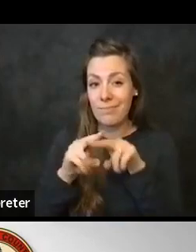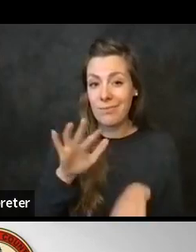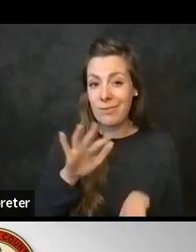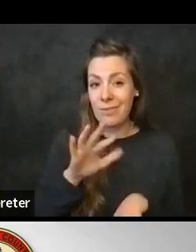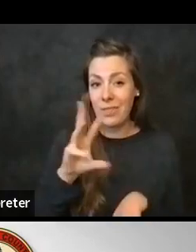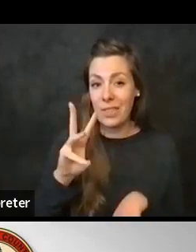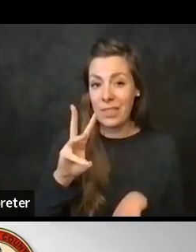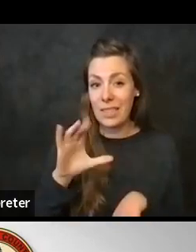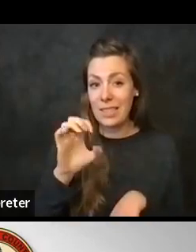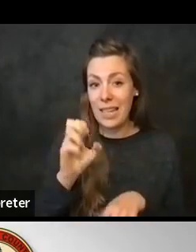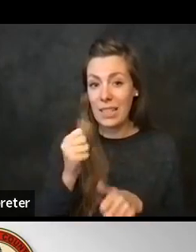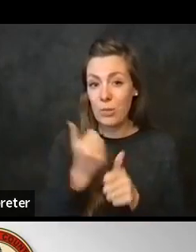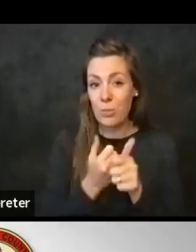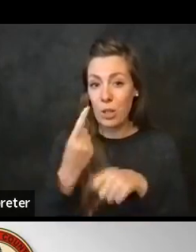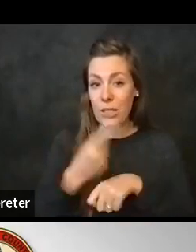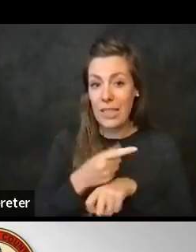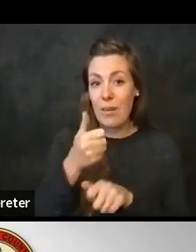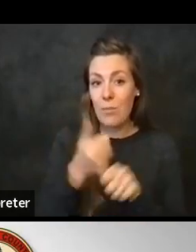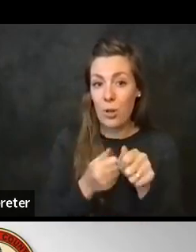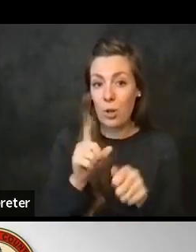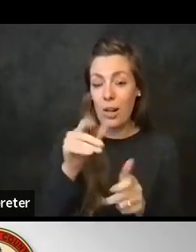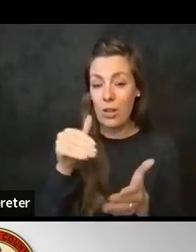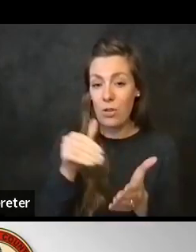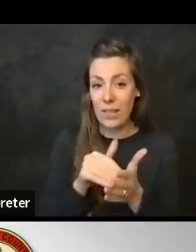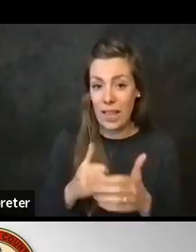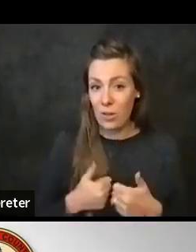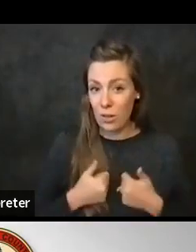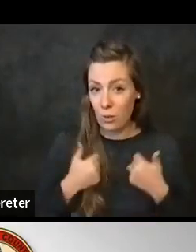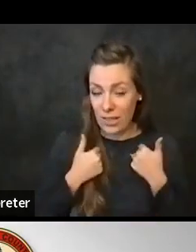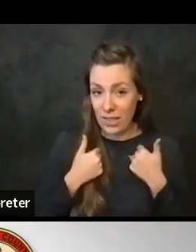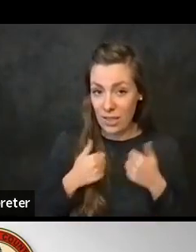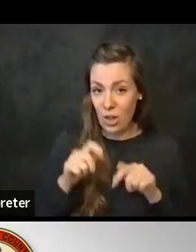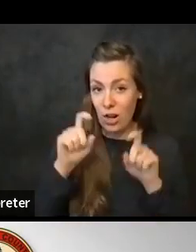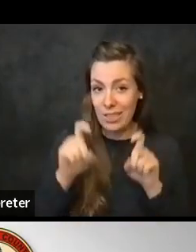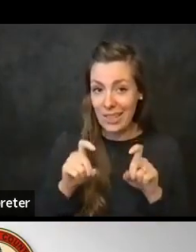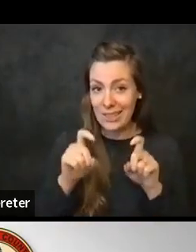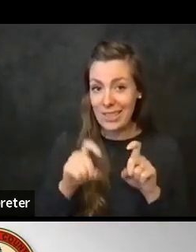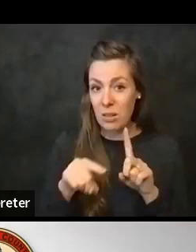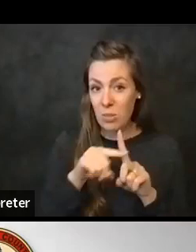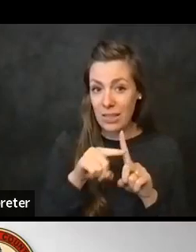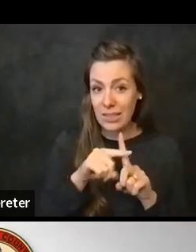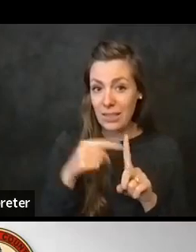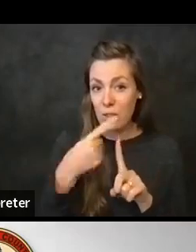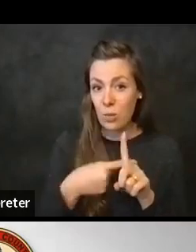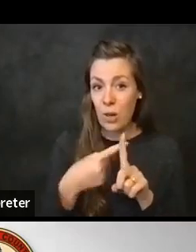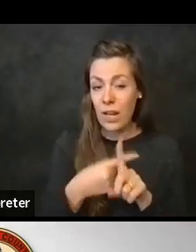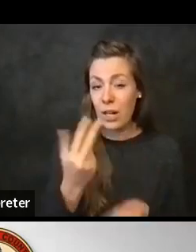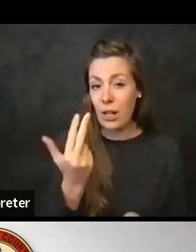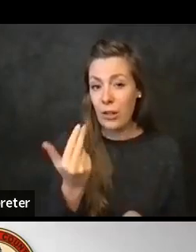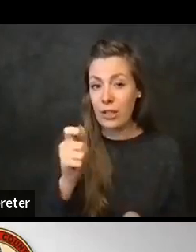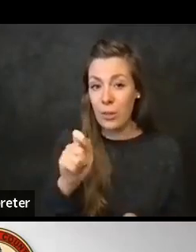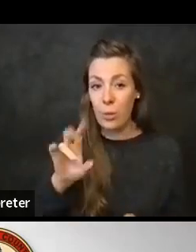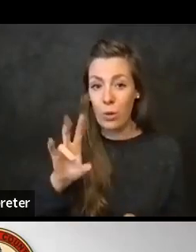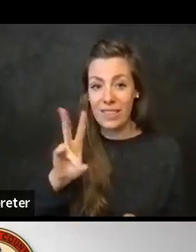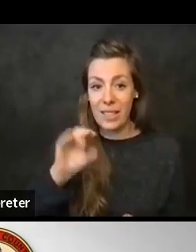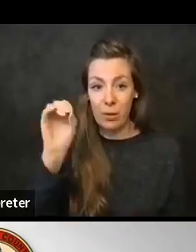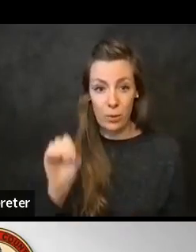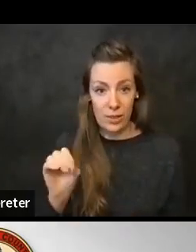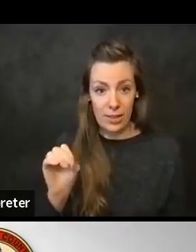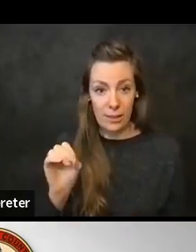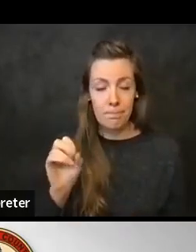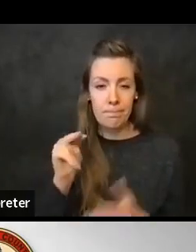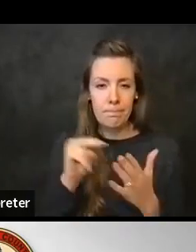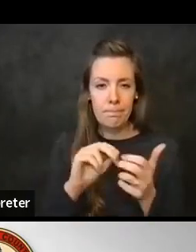cases per day per 100,000 residents, and our testing positivity rate is 13.7%. Let's look at how